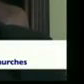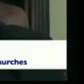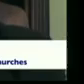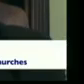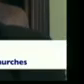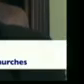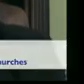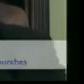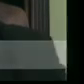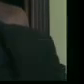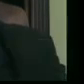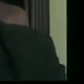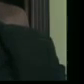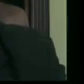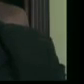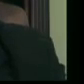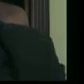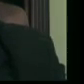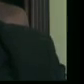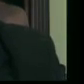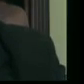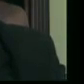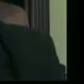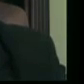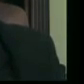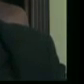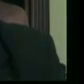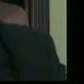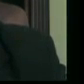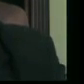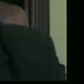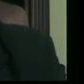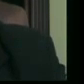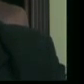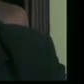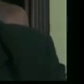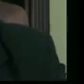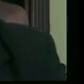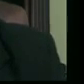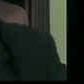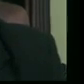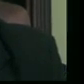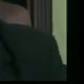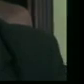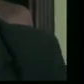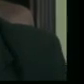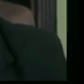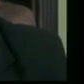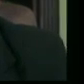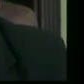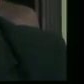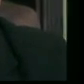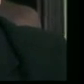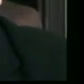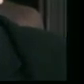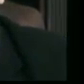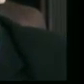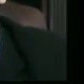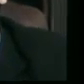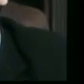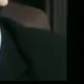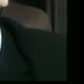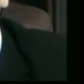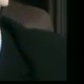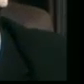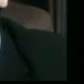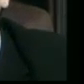Community Churches. And he provided a lot of wonderful guidance and as a role model for this important position